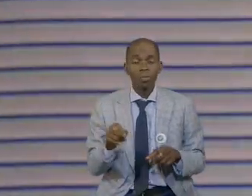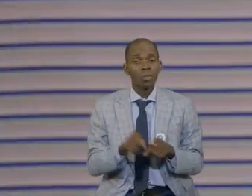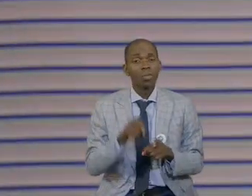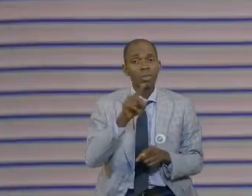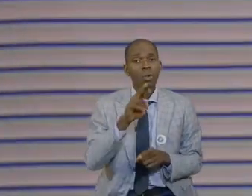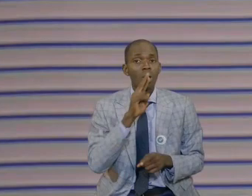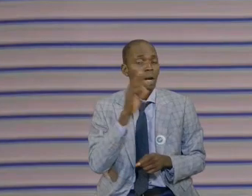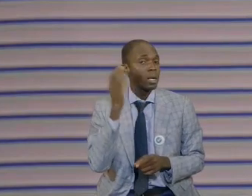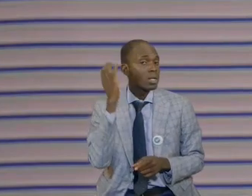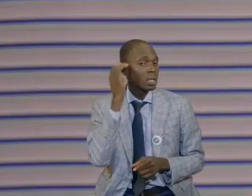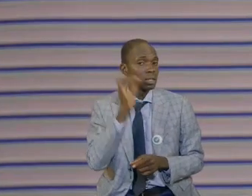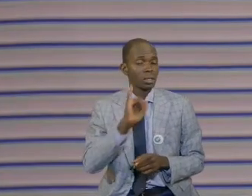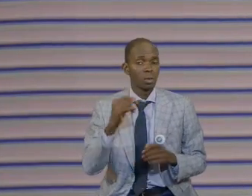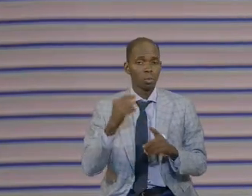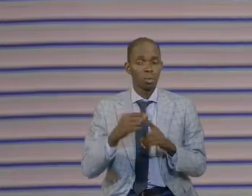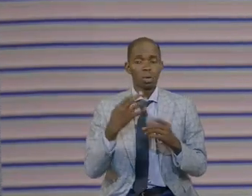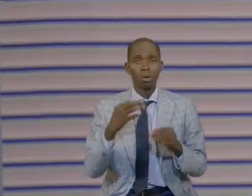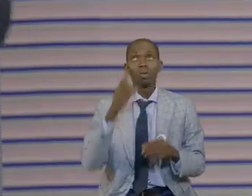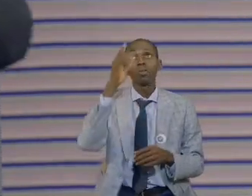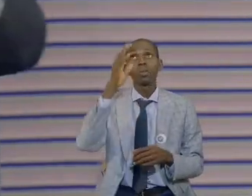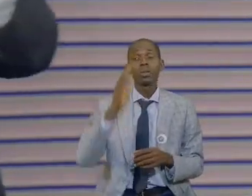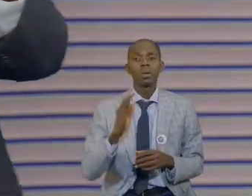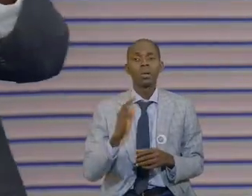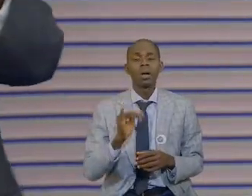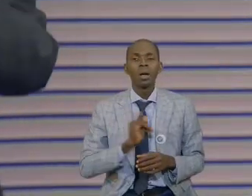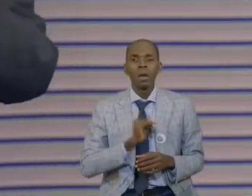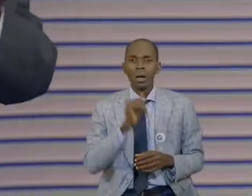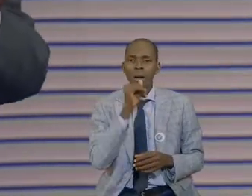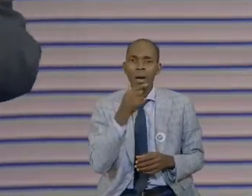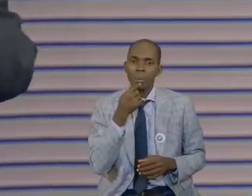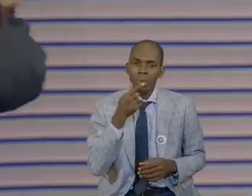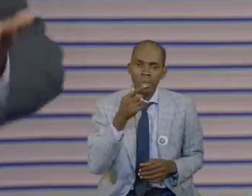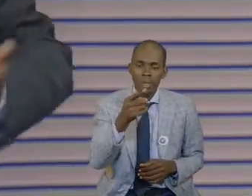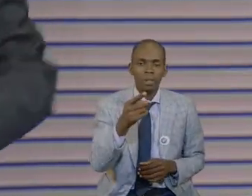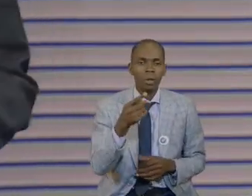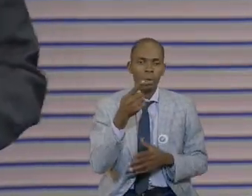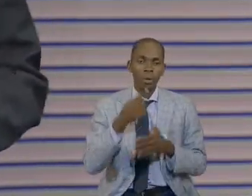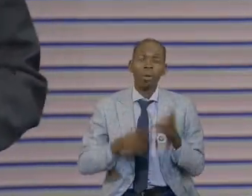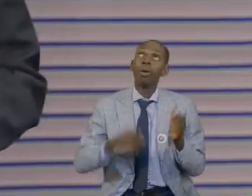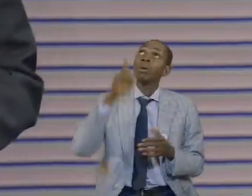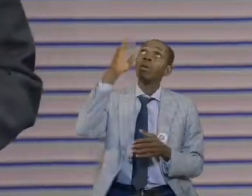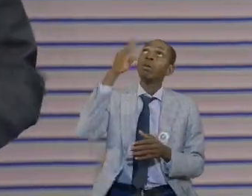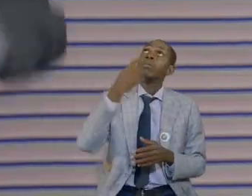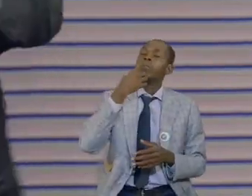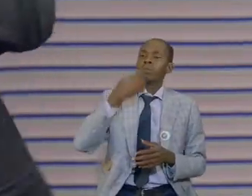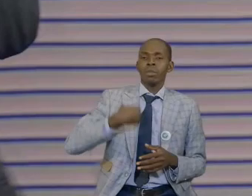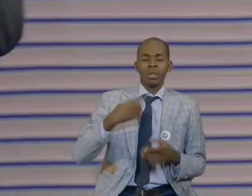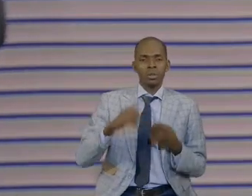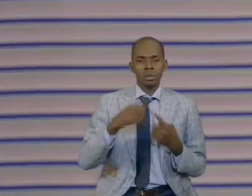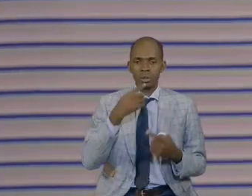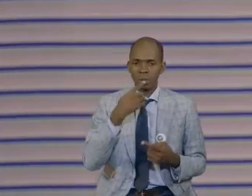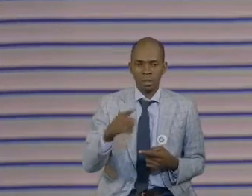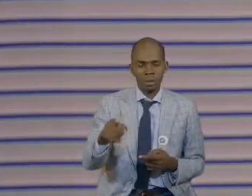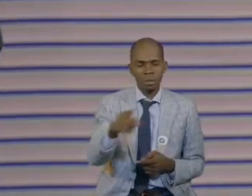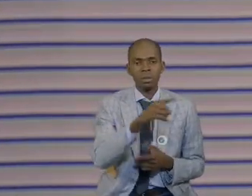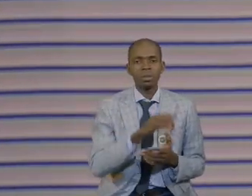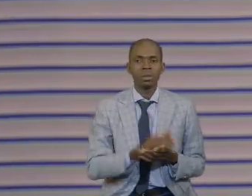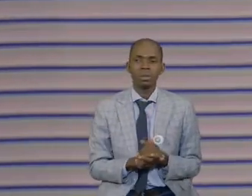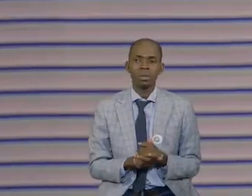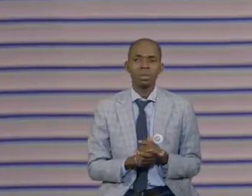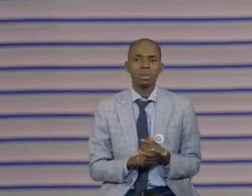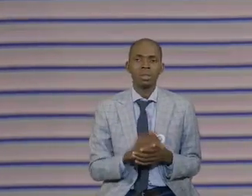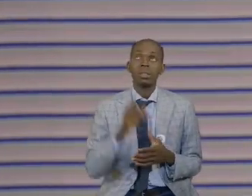God? I'm telling you what God said I should tell you. He said,